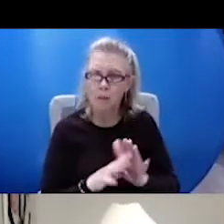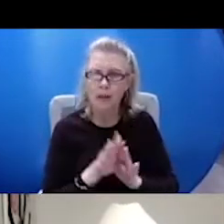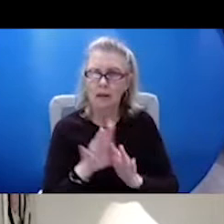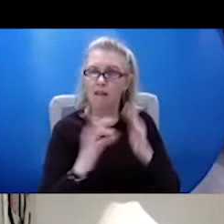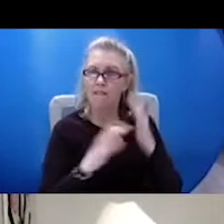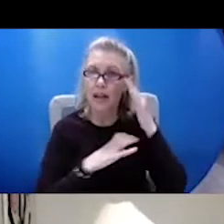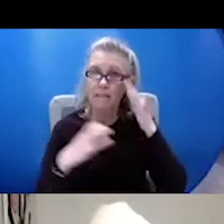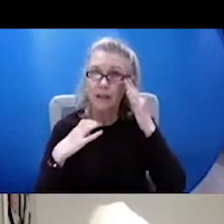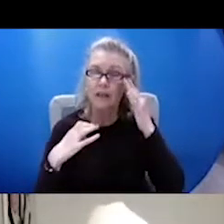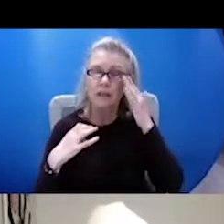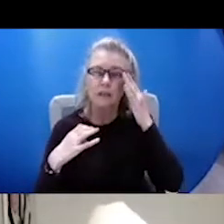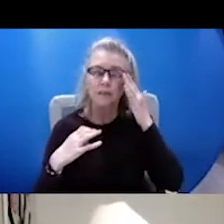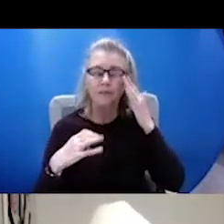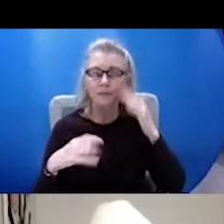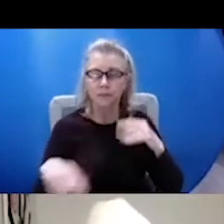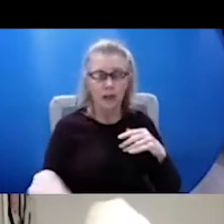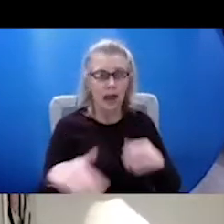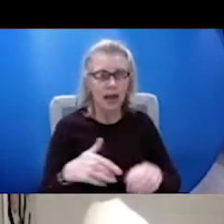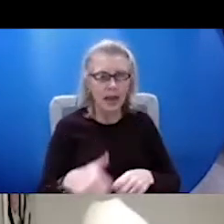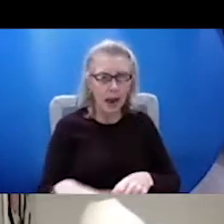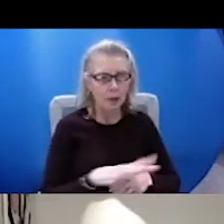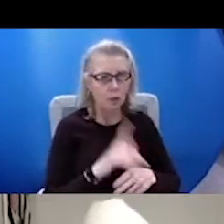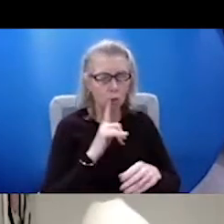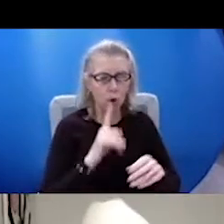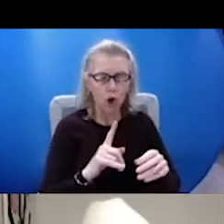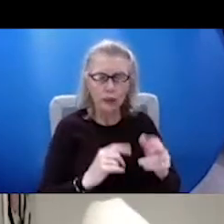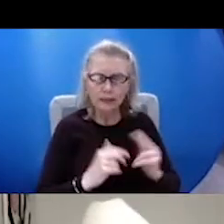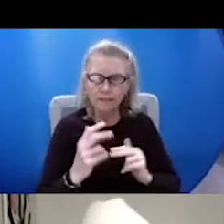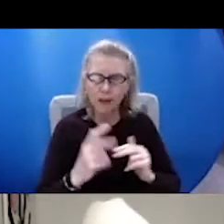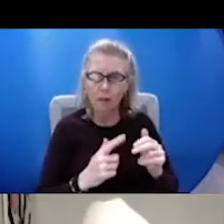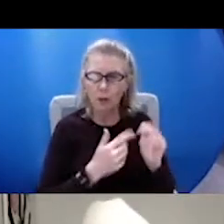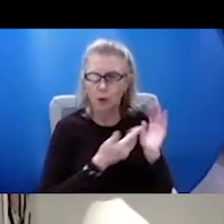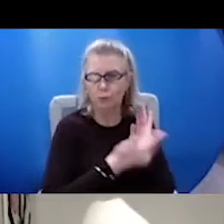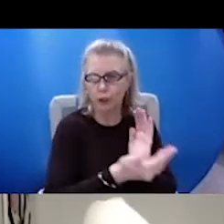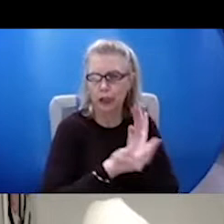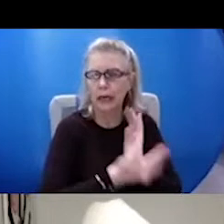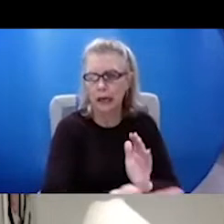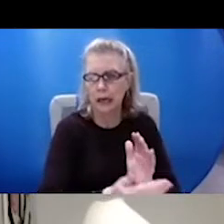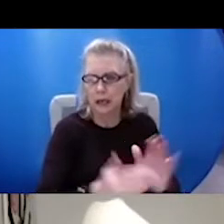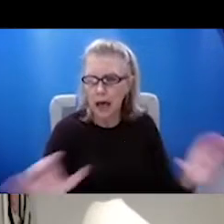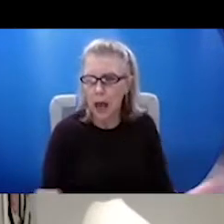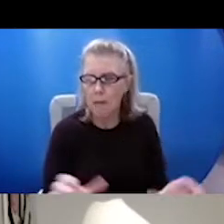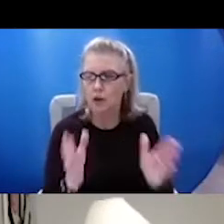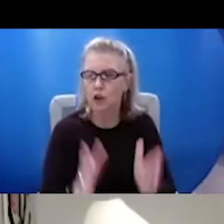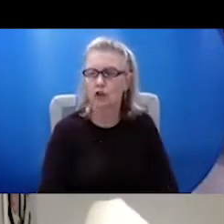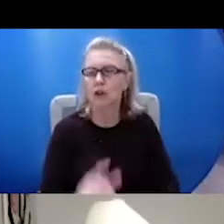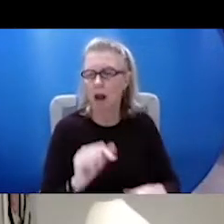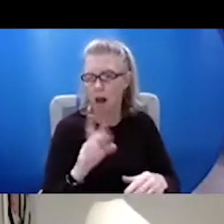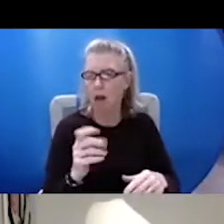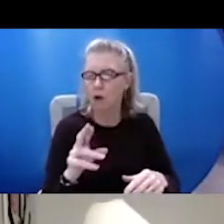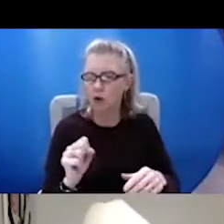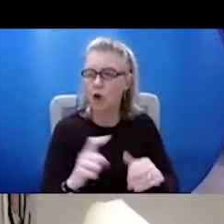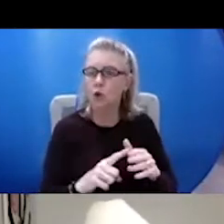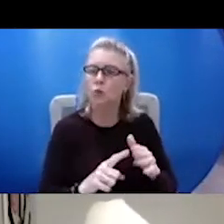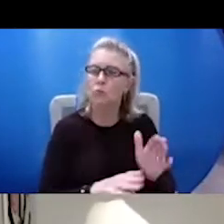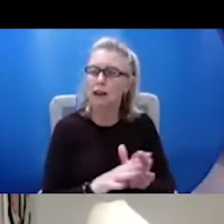these neighborhoods were developed to bring over laborers to develop the suburban